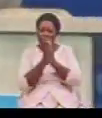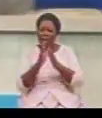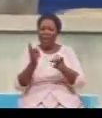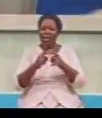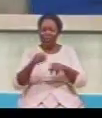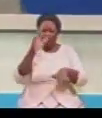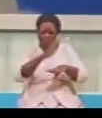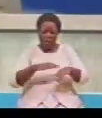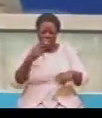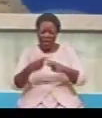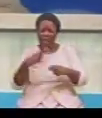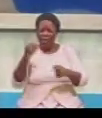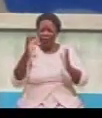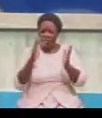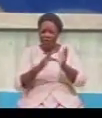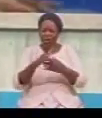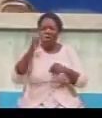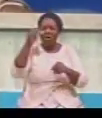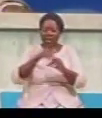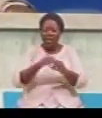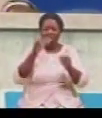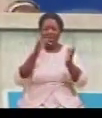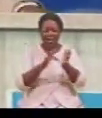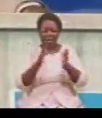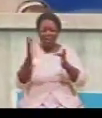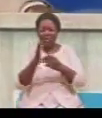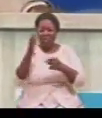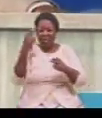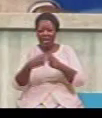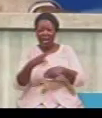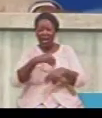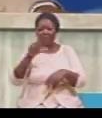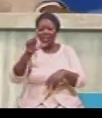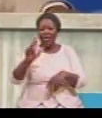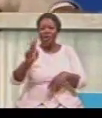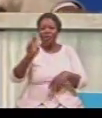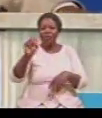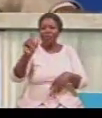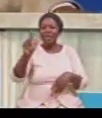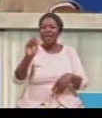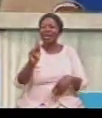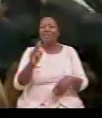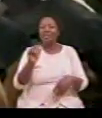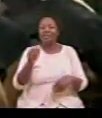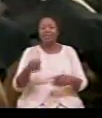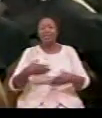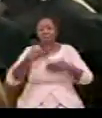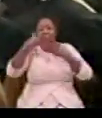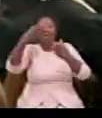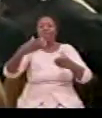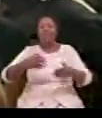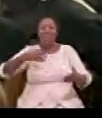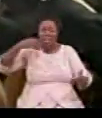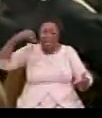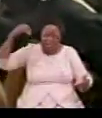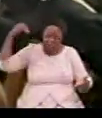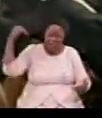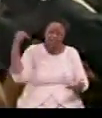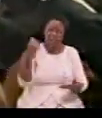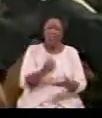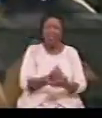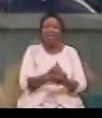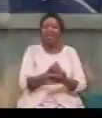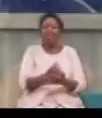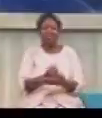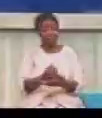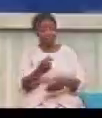in Jesus' name. And Lusaka said, amen.